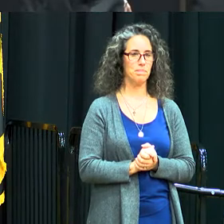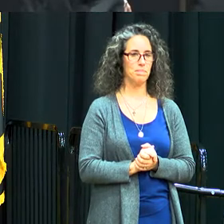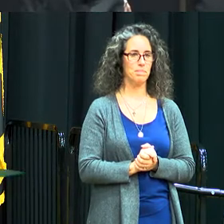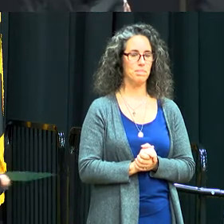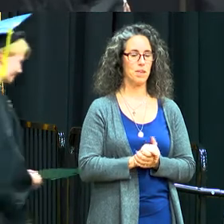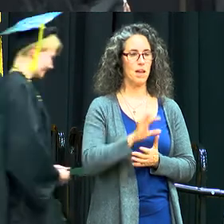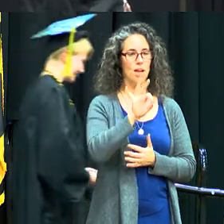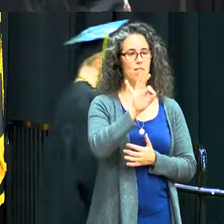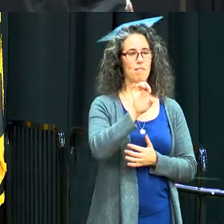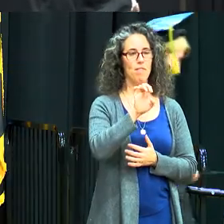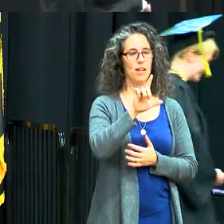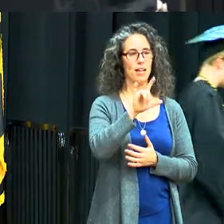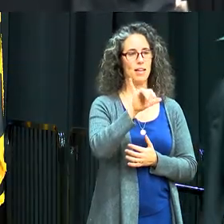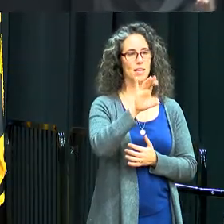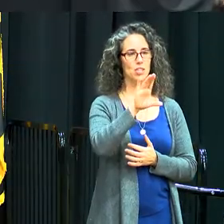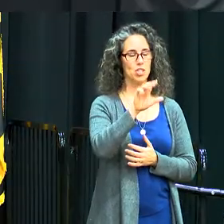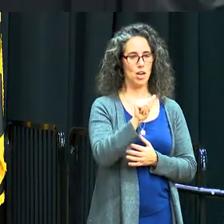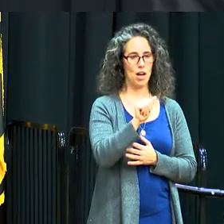Felicia Gardner Bowles.